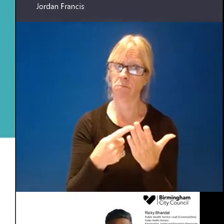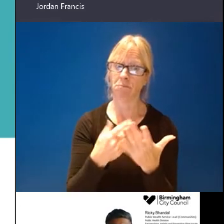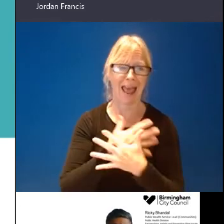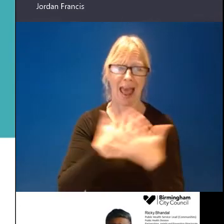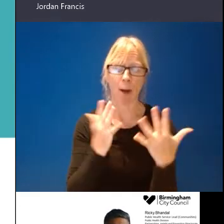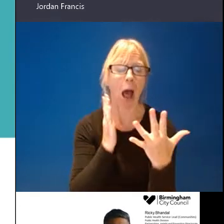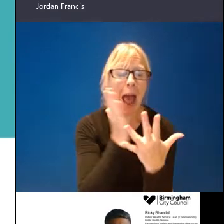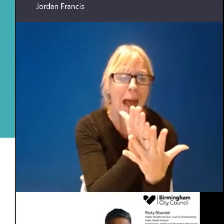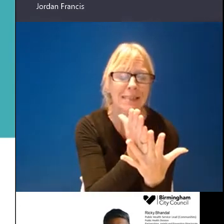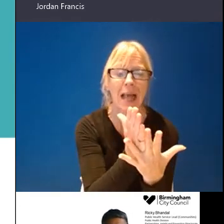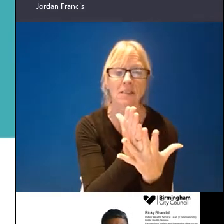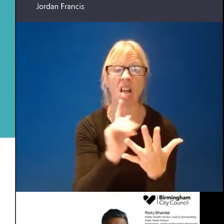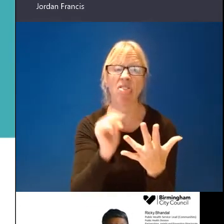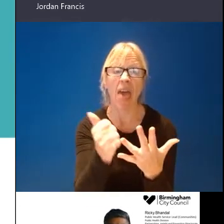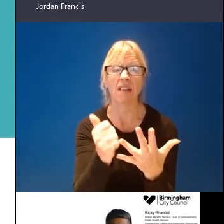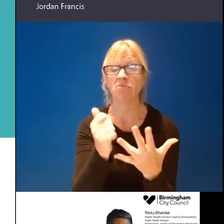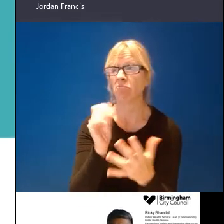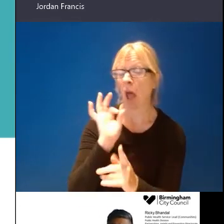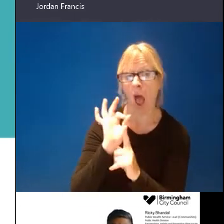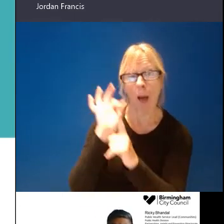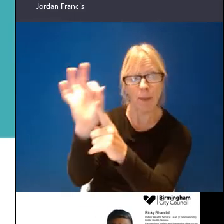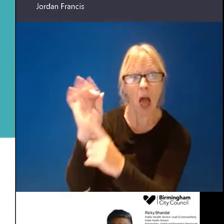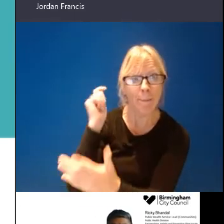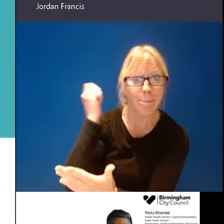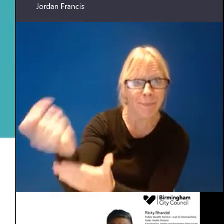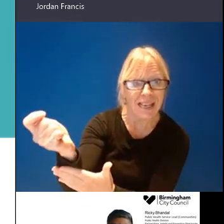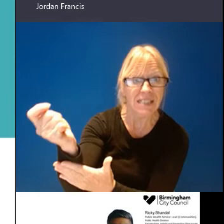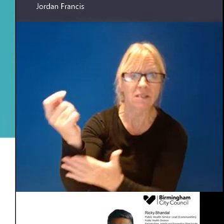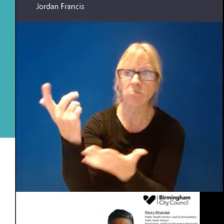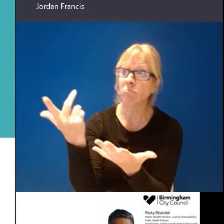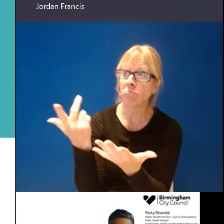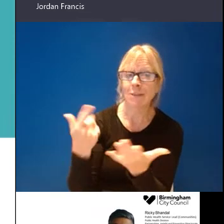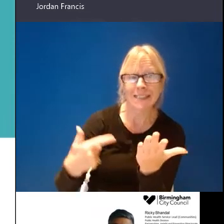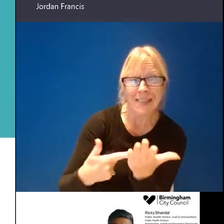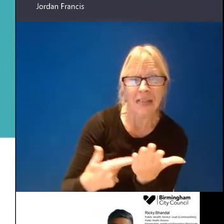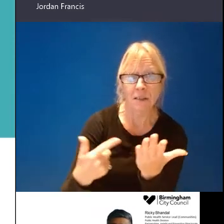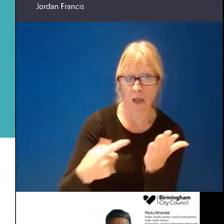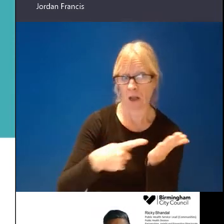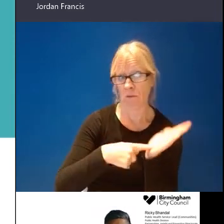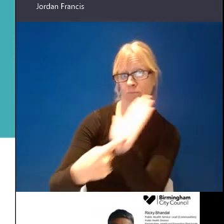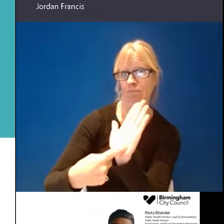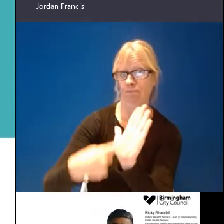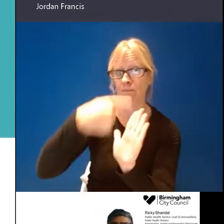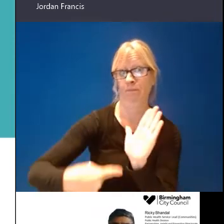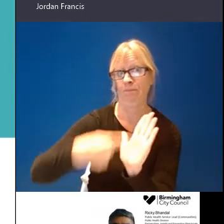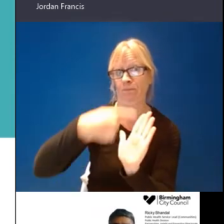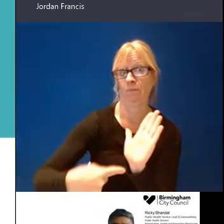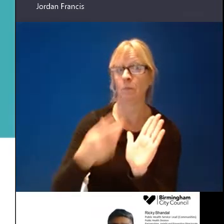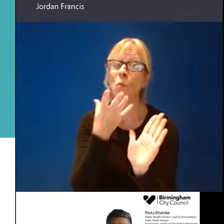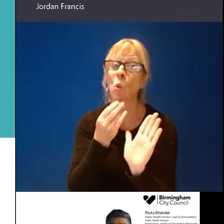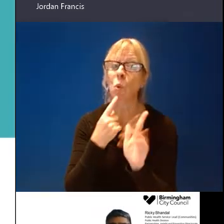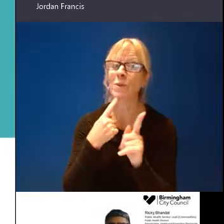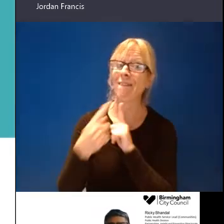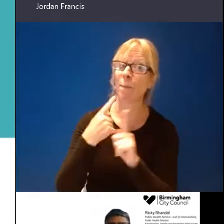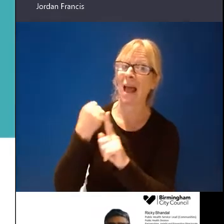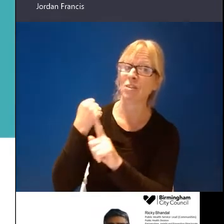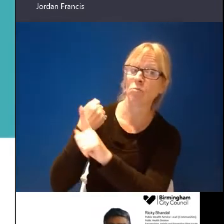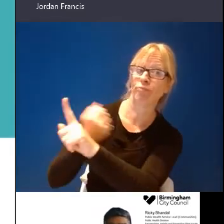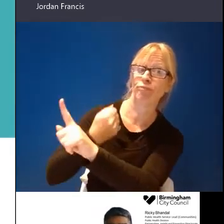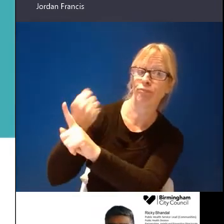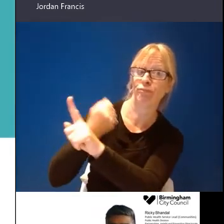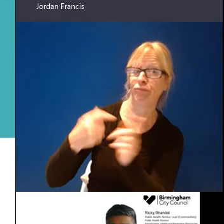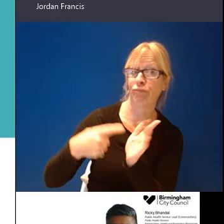apply for bids or tenders wherever they are, because there's a document that they're able to kind of take little parts from and decide which part